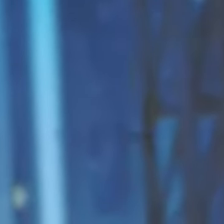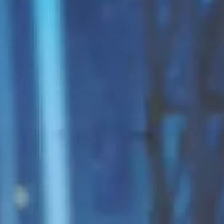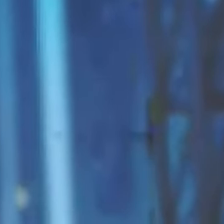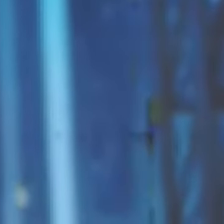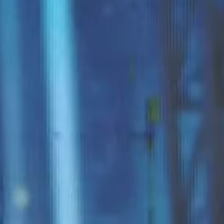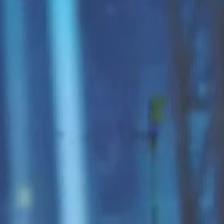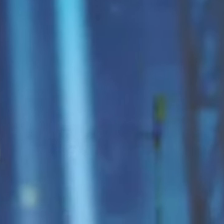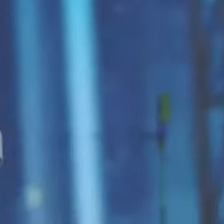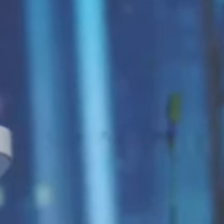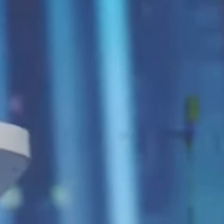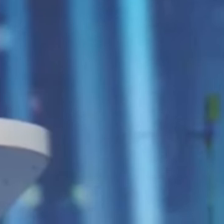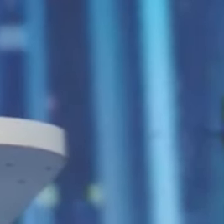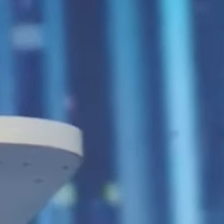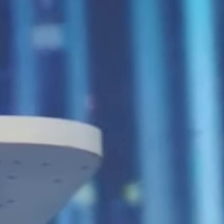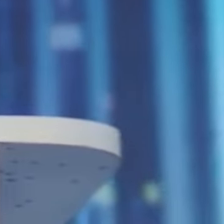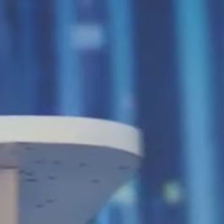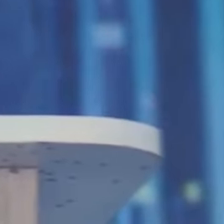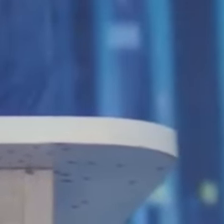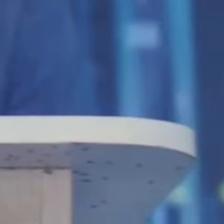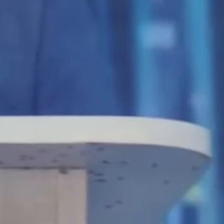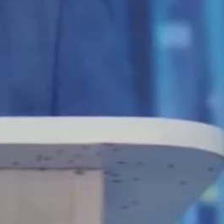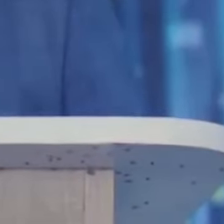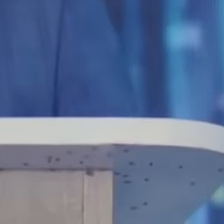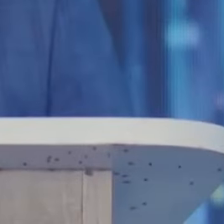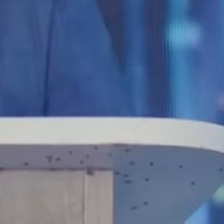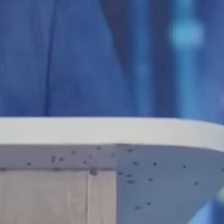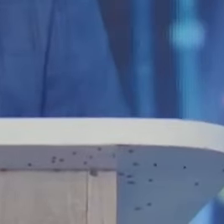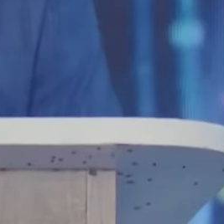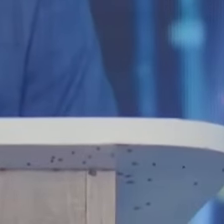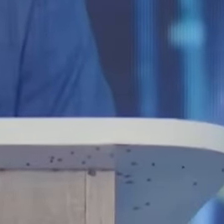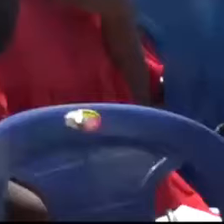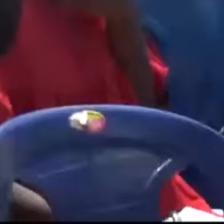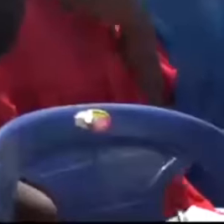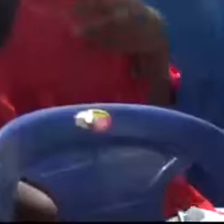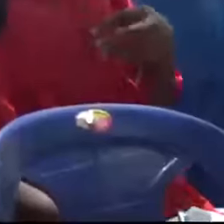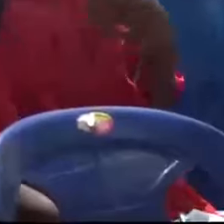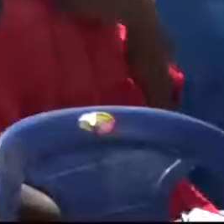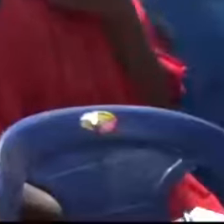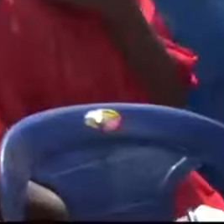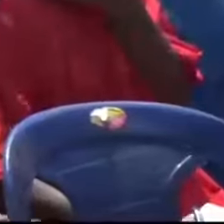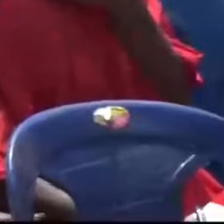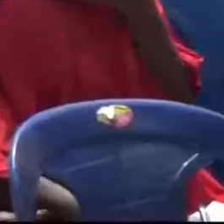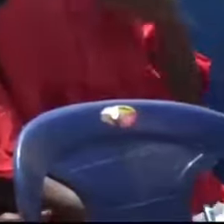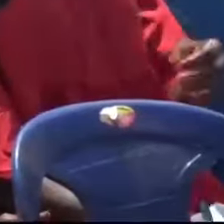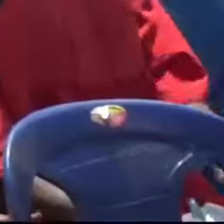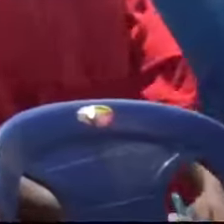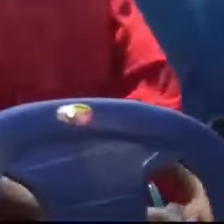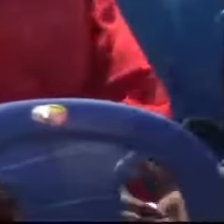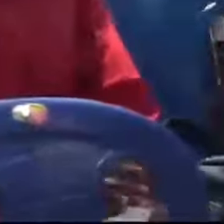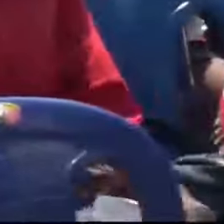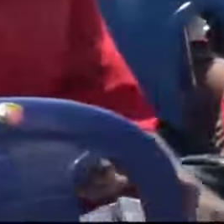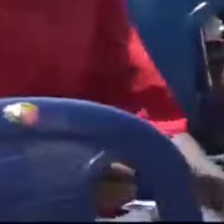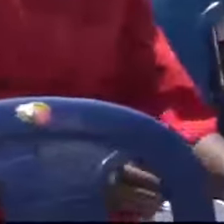the growing goals. I pray the Lord will implant all this in your life